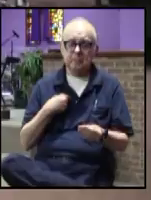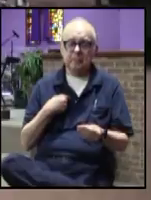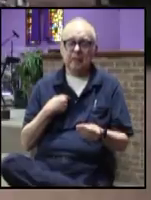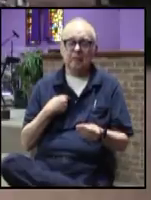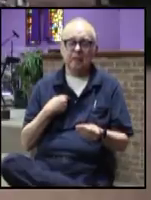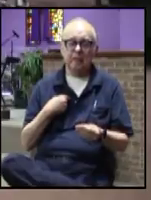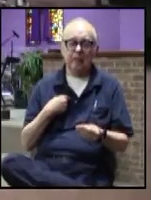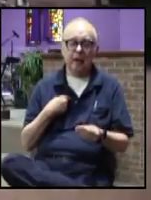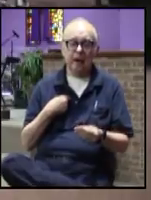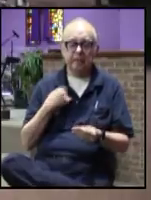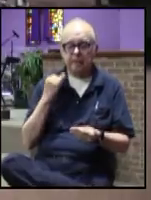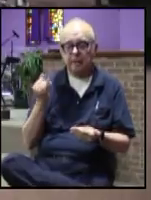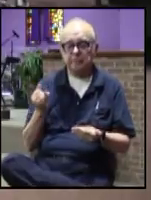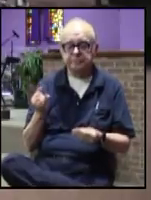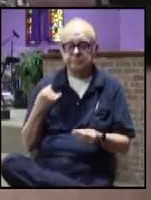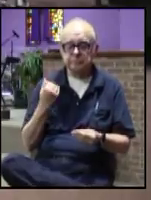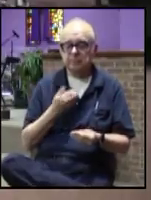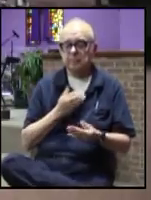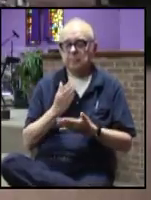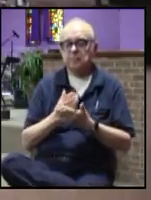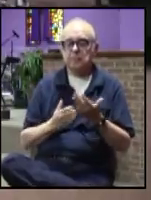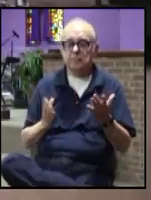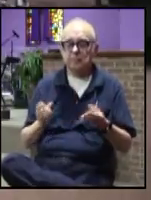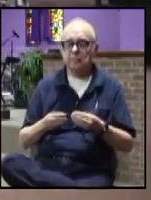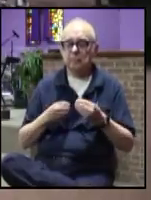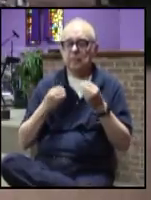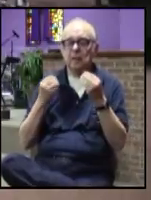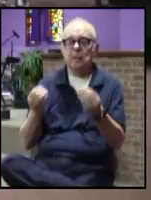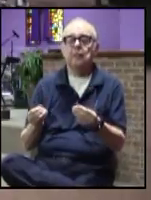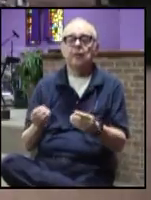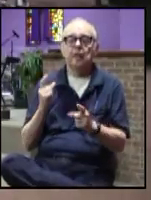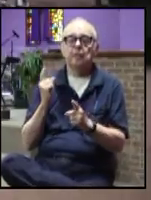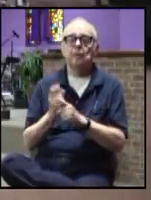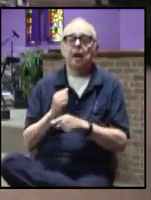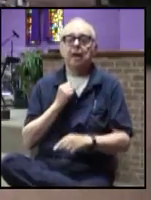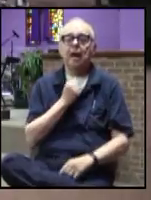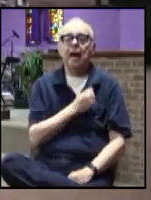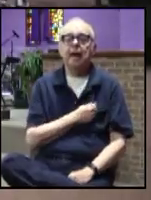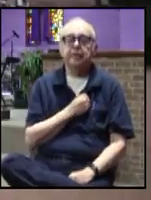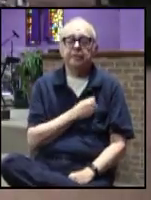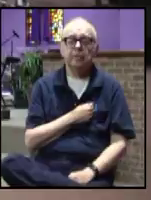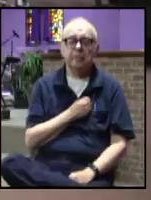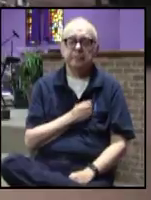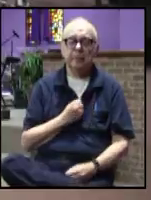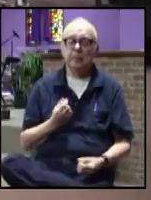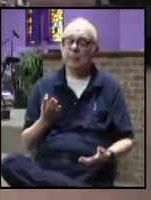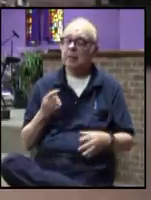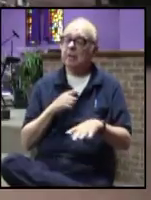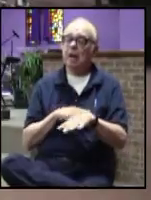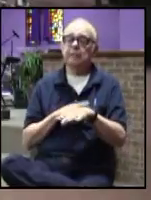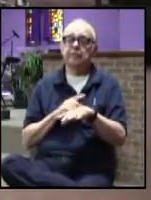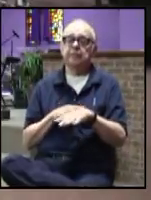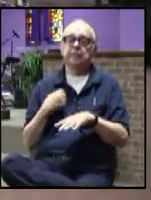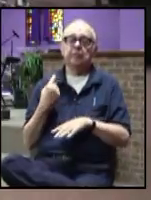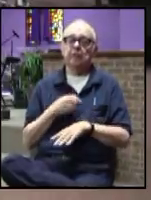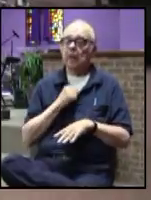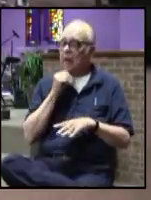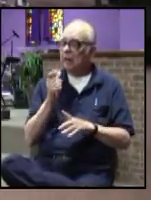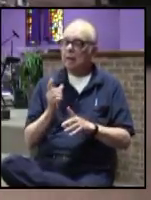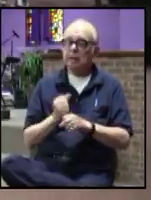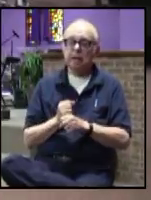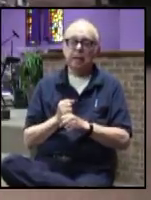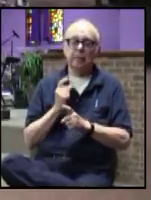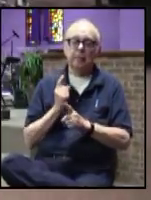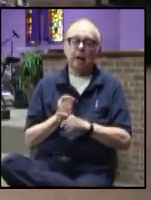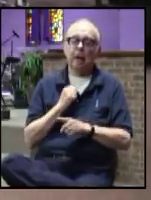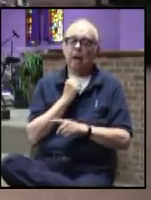events, and our part is to provide the right attitude. And a lot of times, we're not giving the right